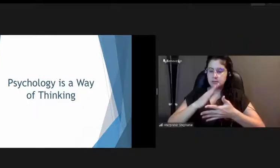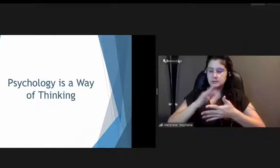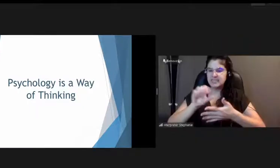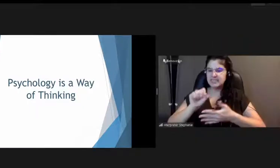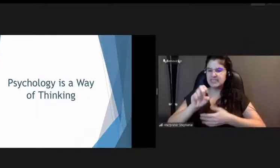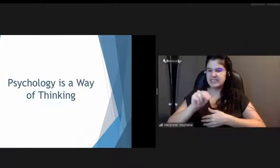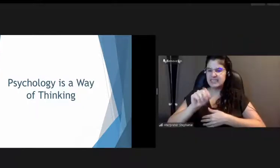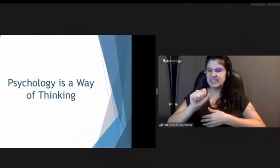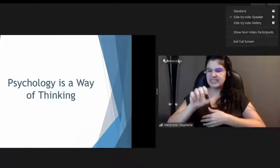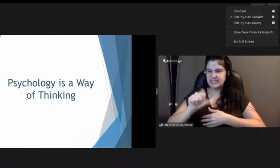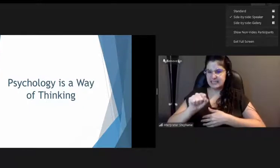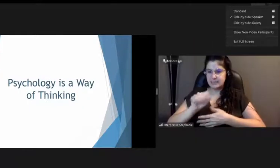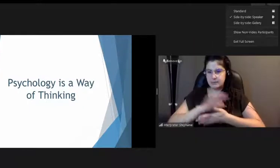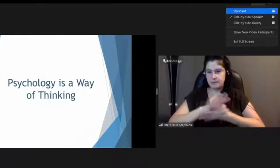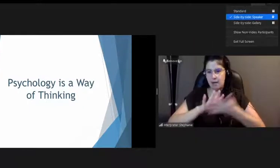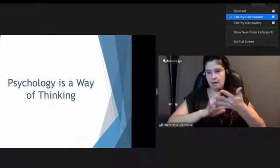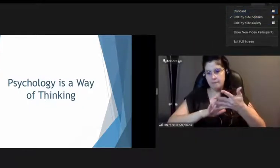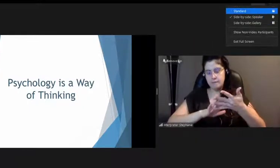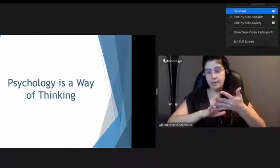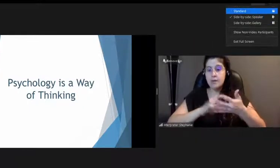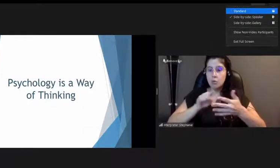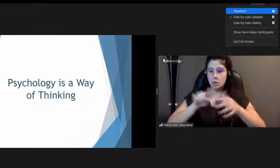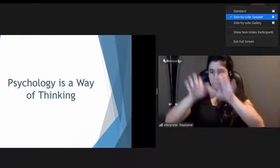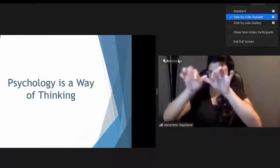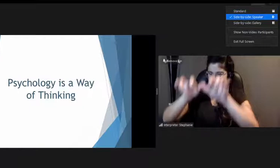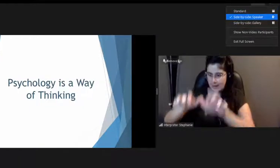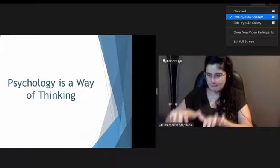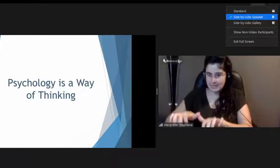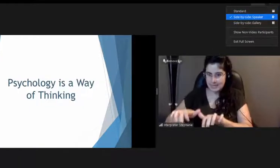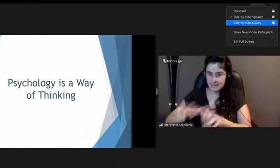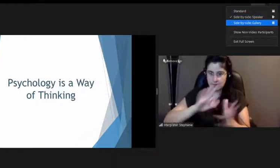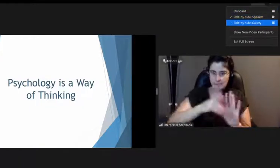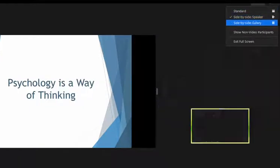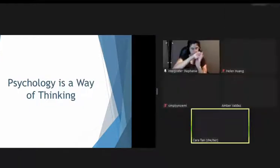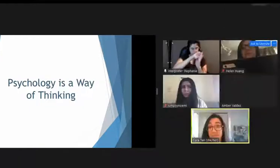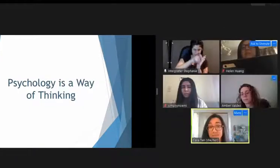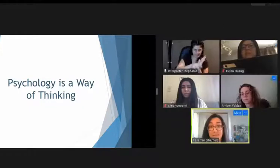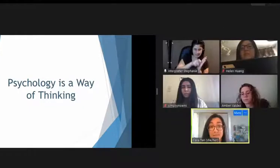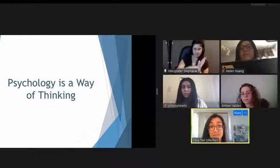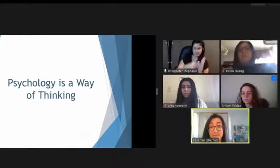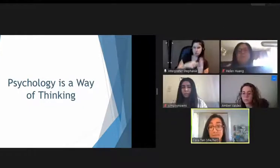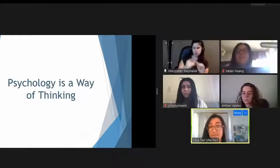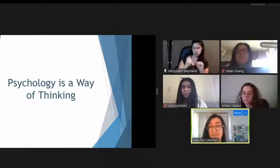more senses, when you're encoding information, you're going to form stronger memories.